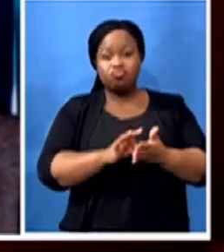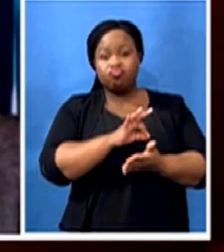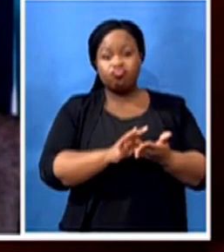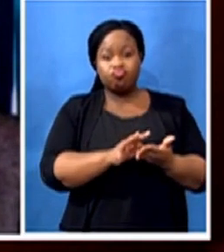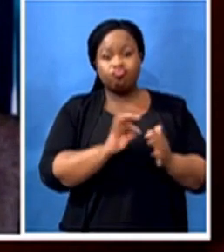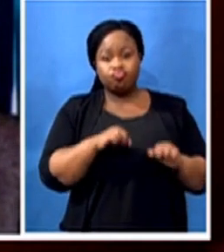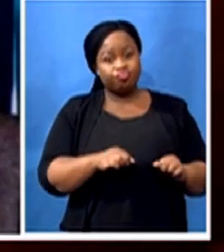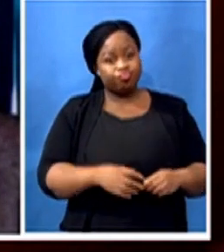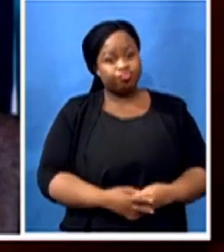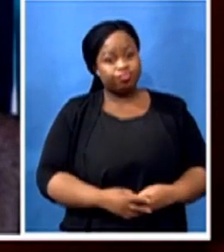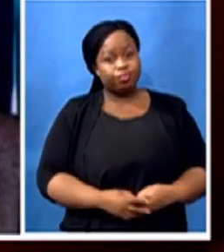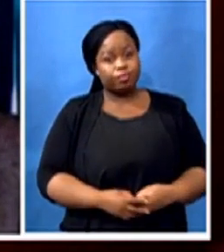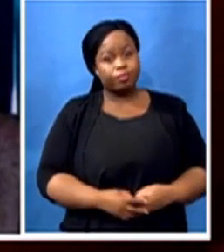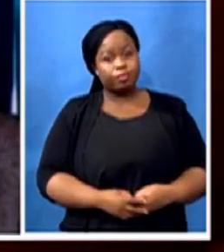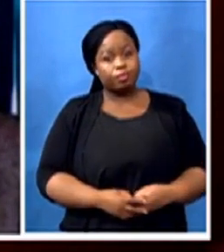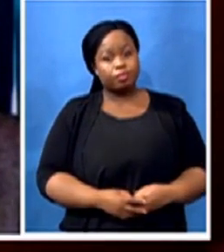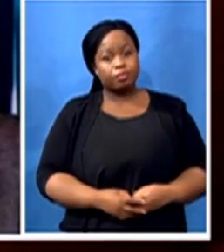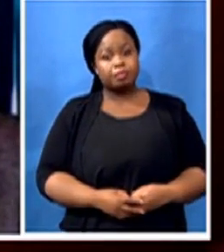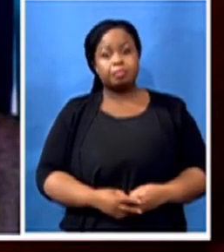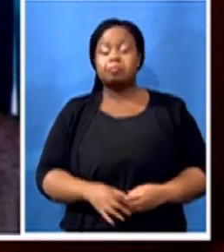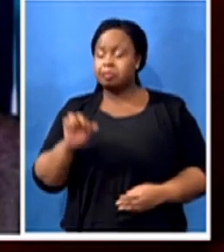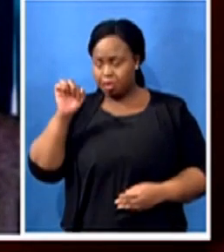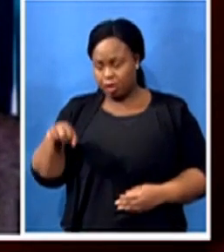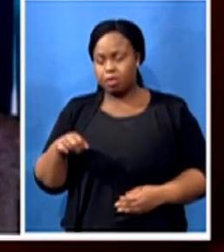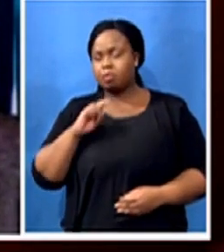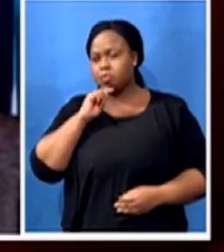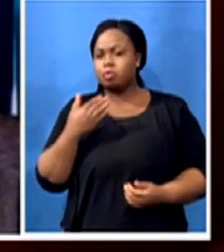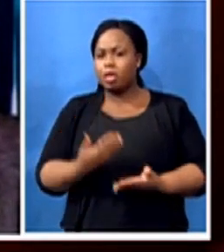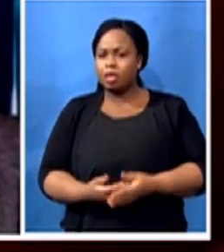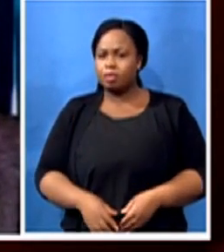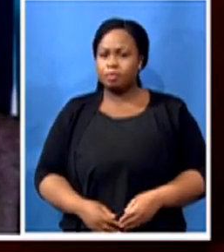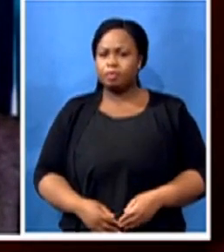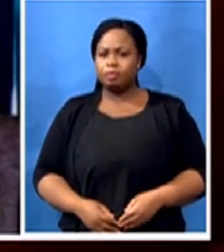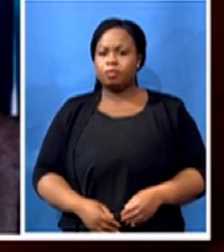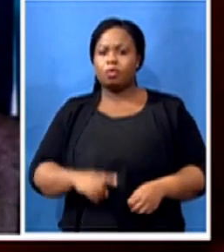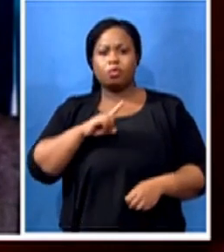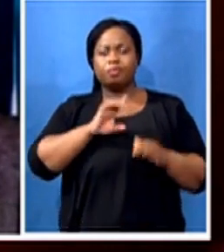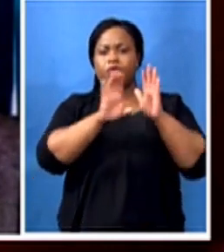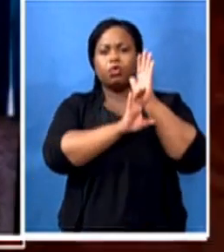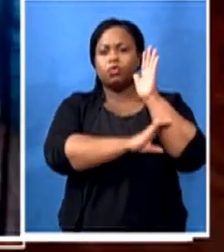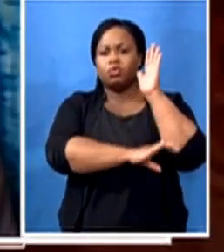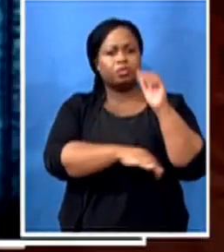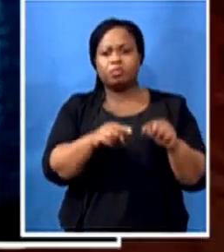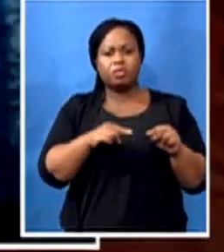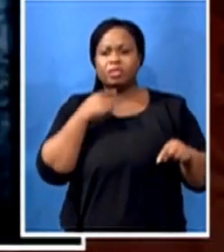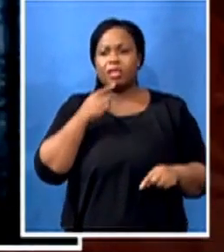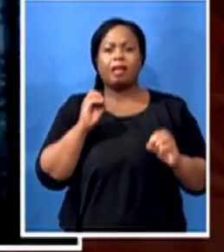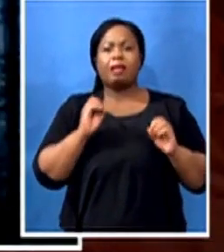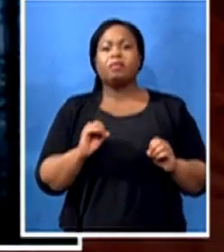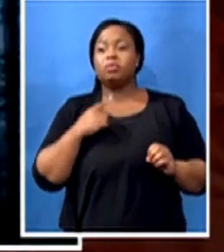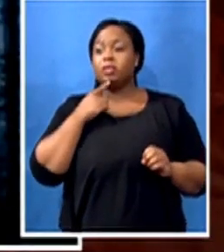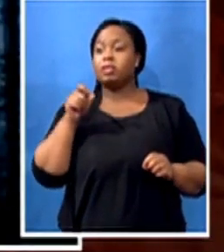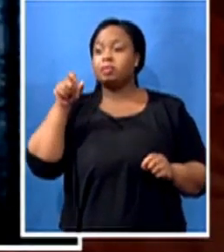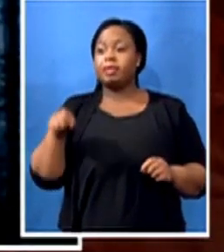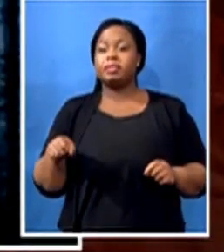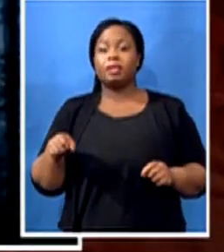Strictly speaking, yes. The Constitution is not saying anything about that the person must be aligned to a political